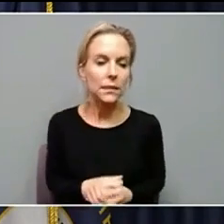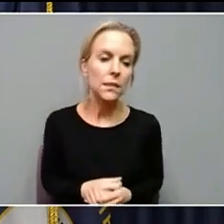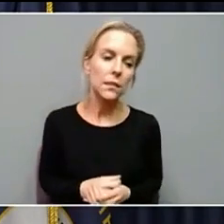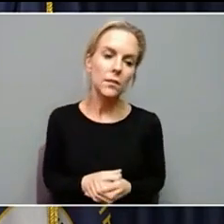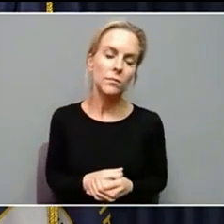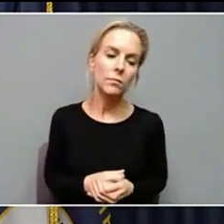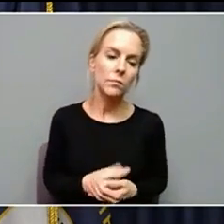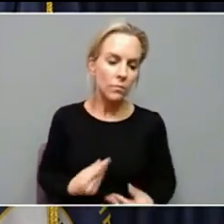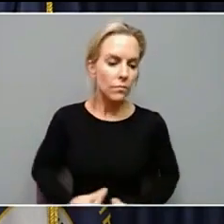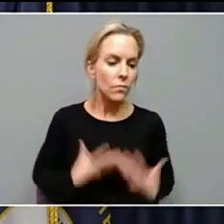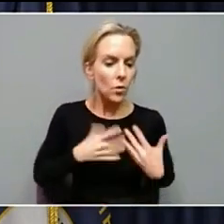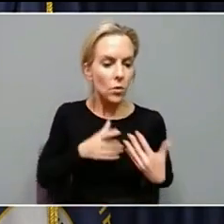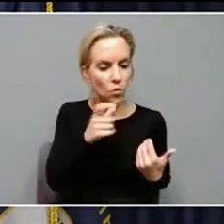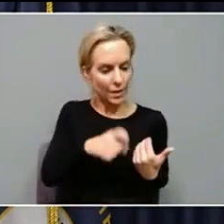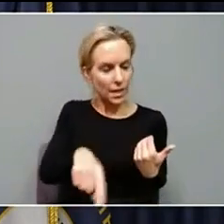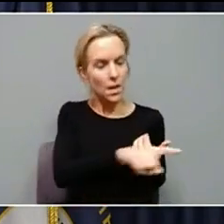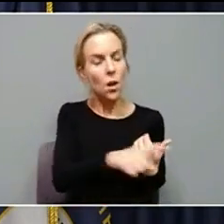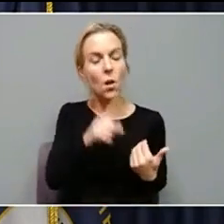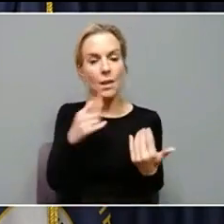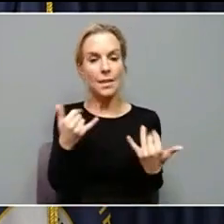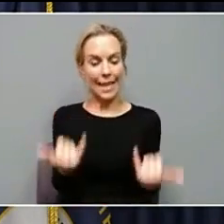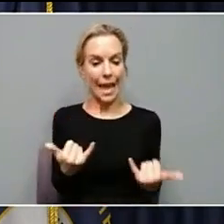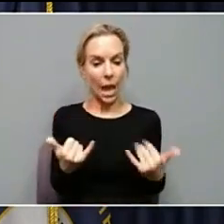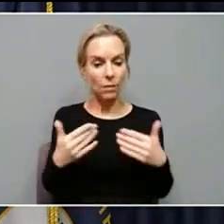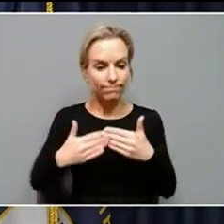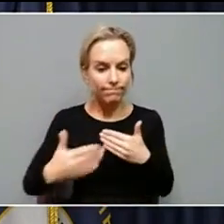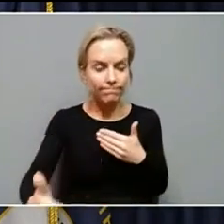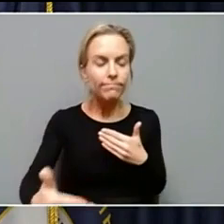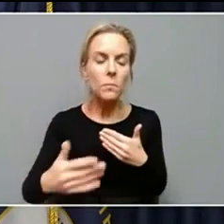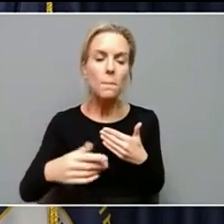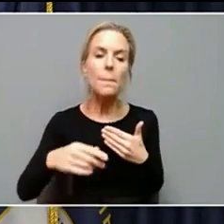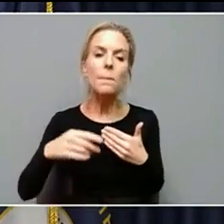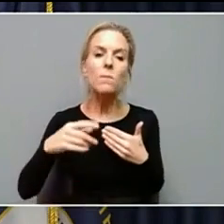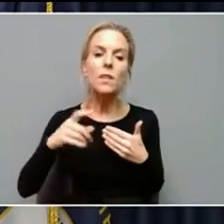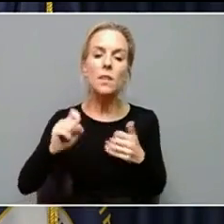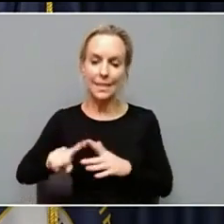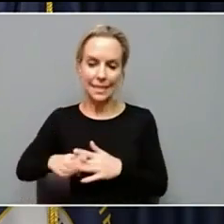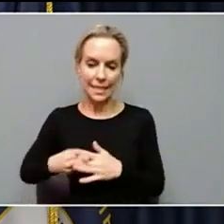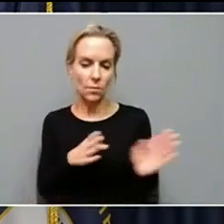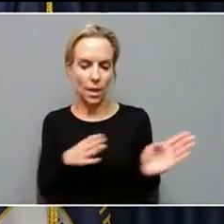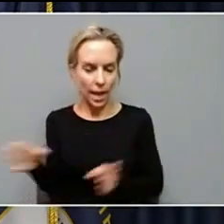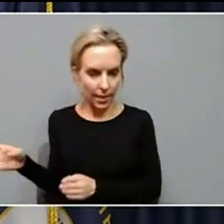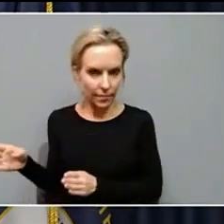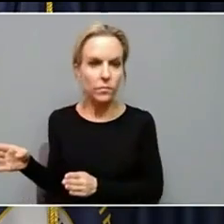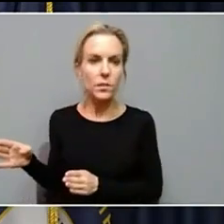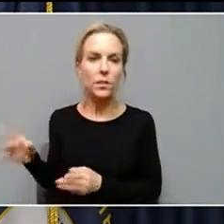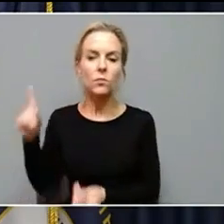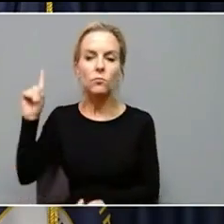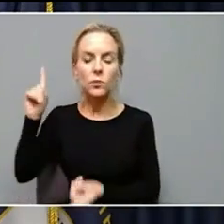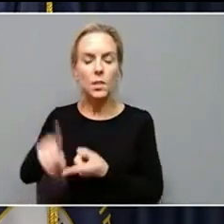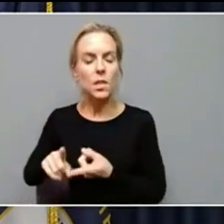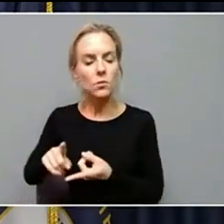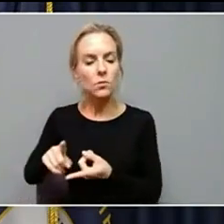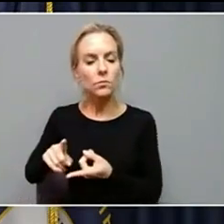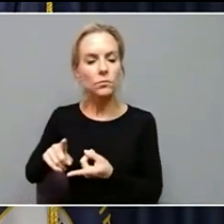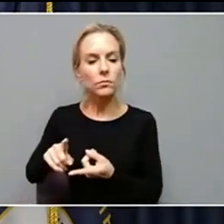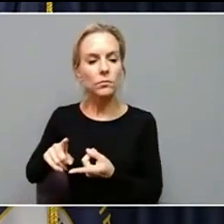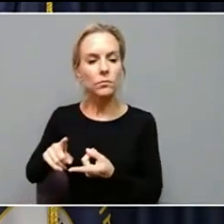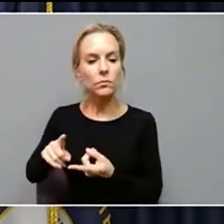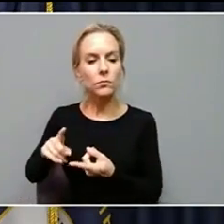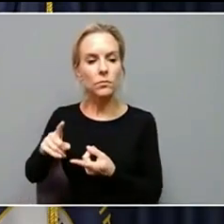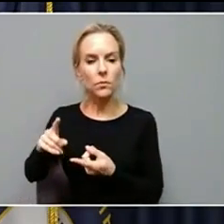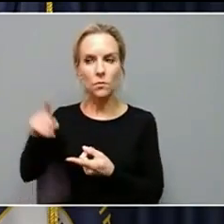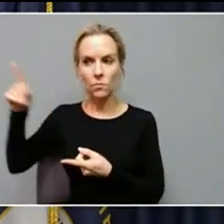Moving forward, as the governor mentioned, the initial plan was to reduce the role of the military